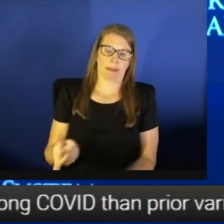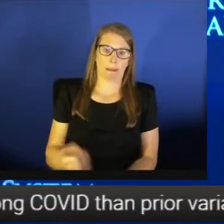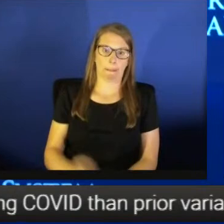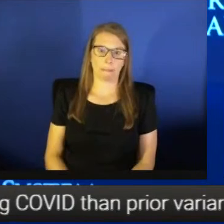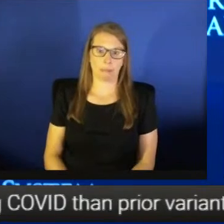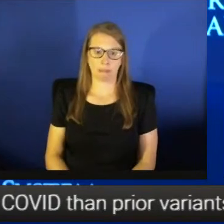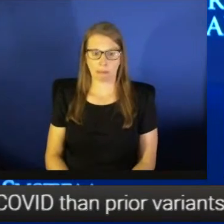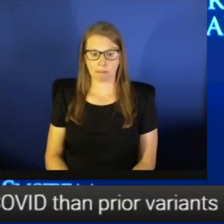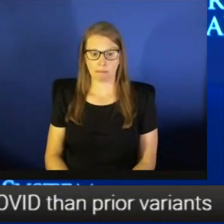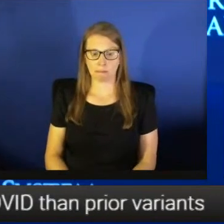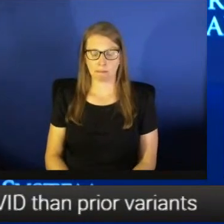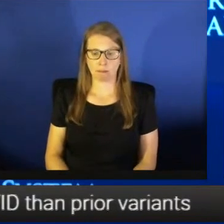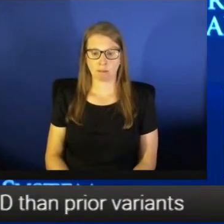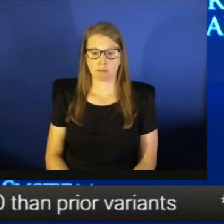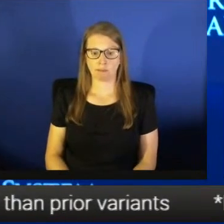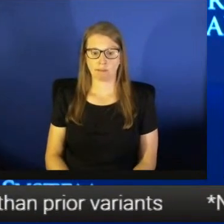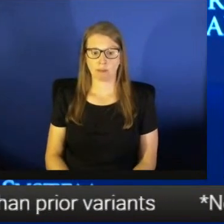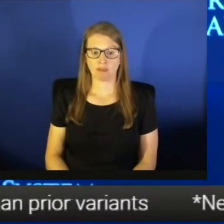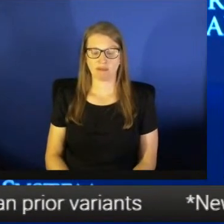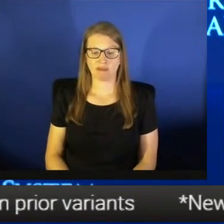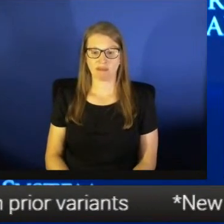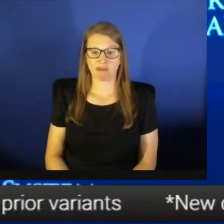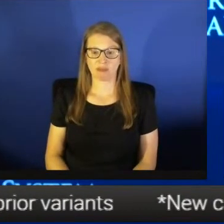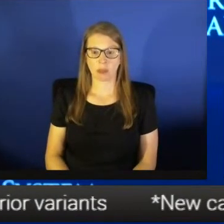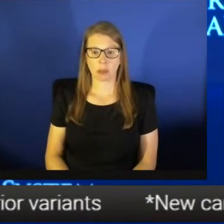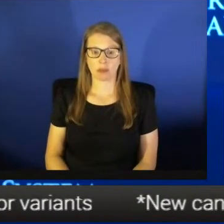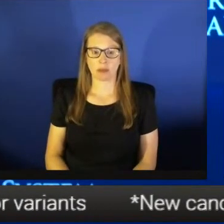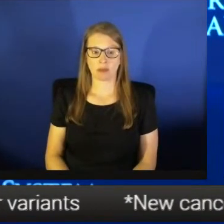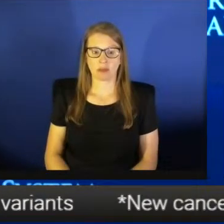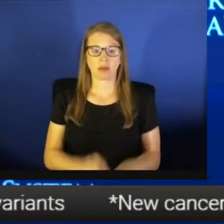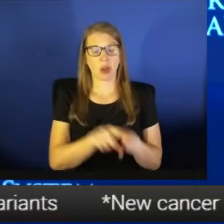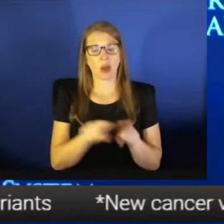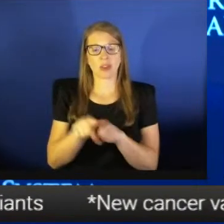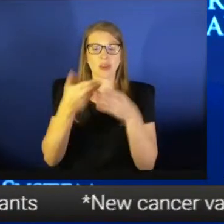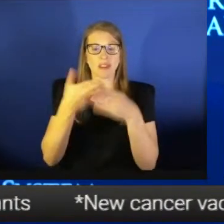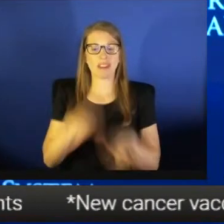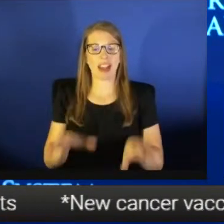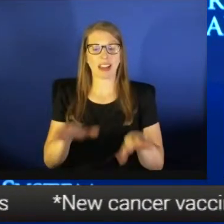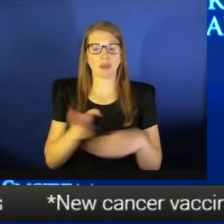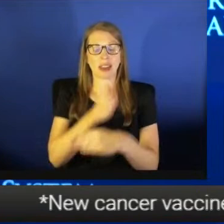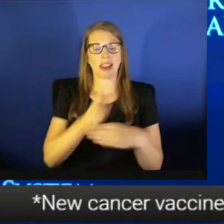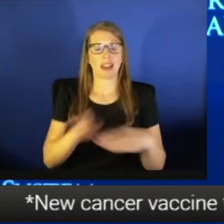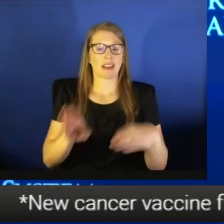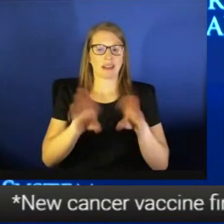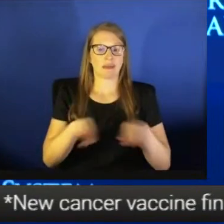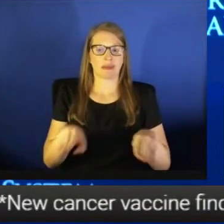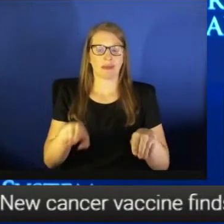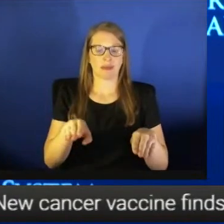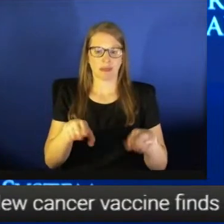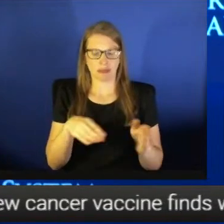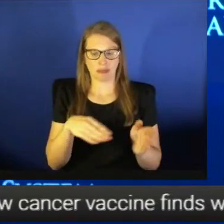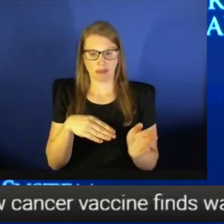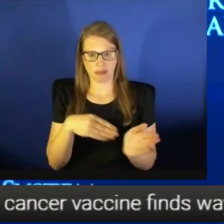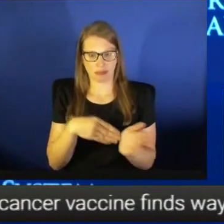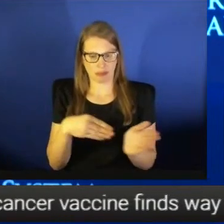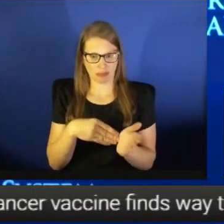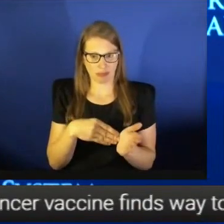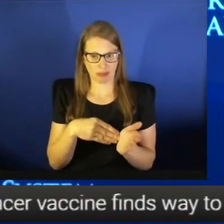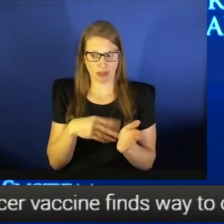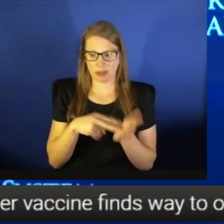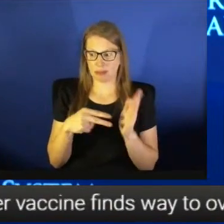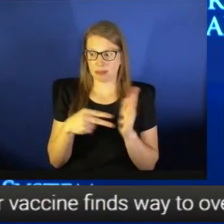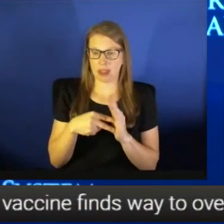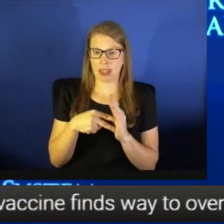of divides within the practice of pediatrics is whether or not to allow under-vaccinated or unvaccinated patients into